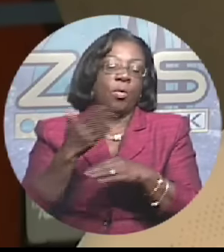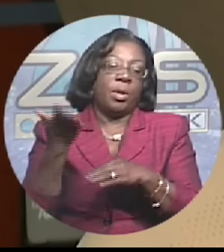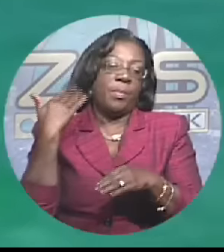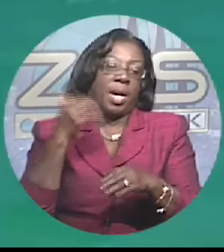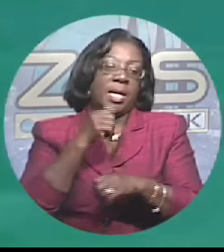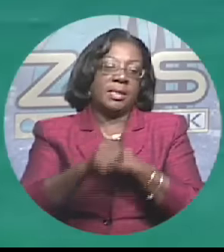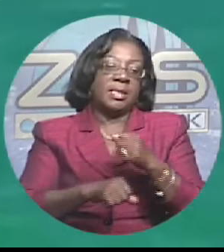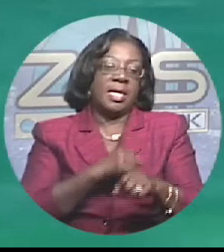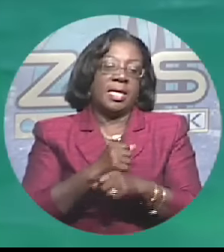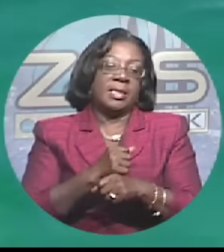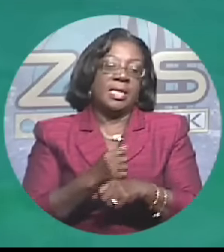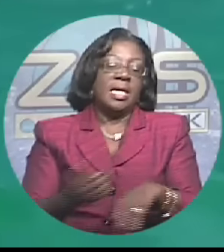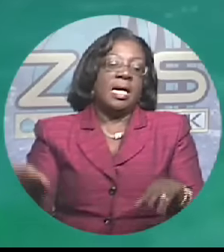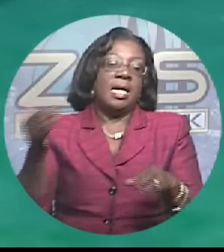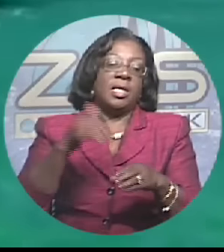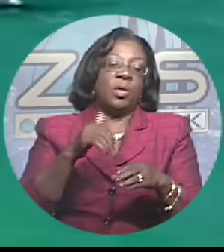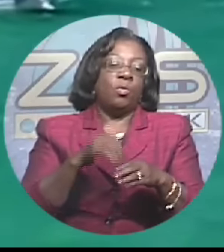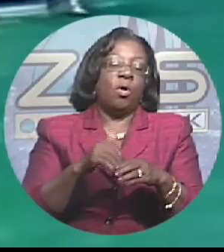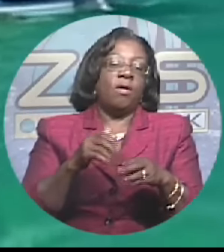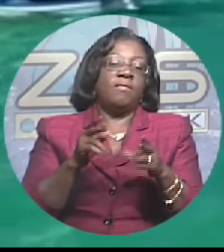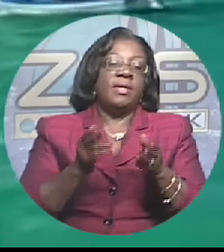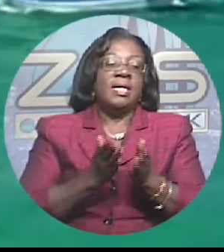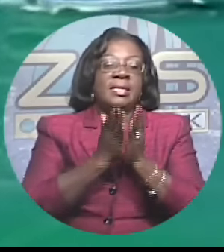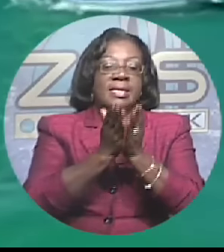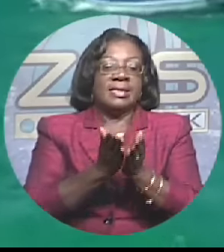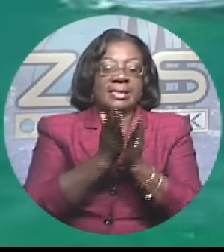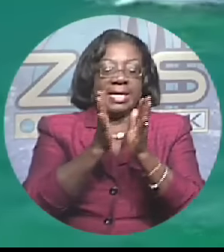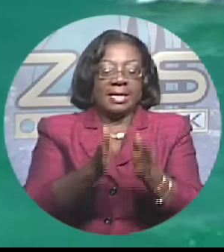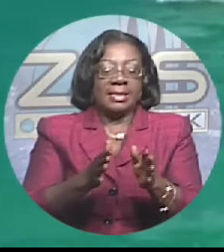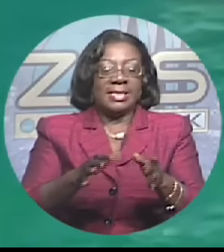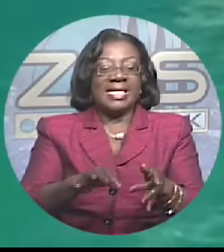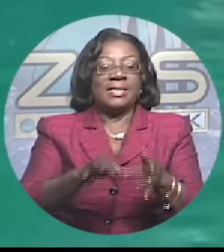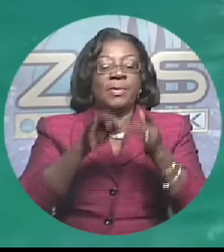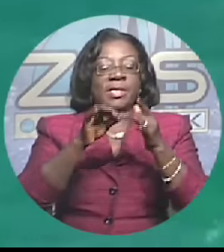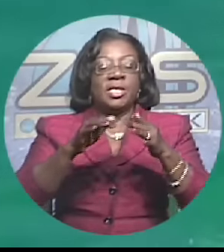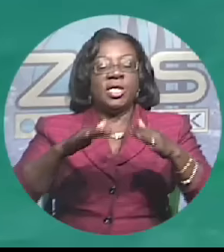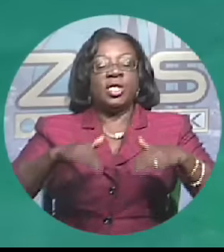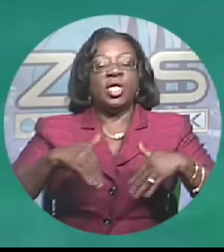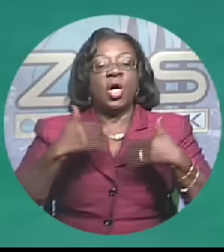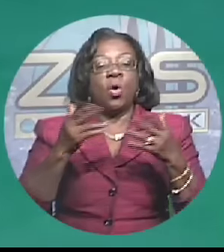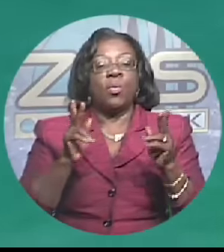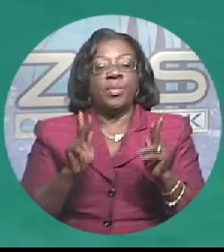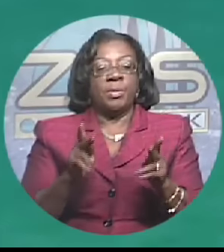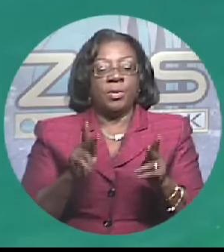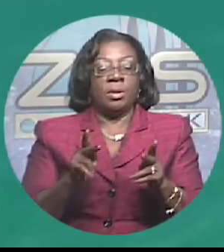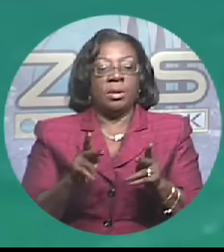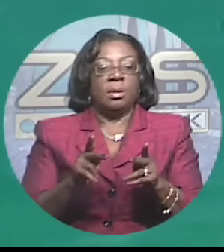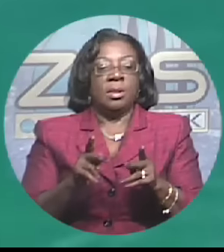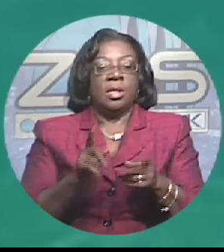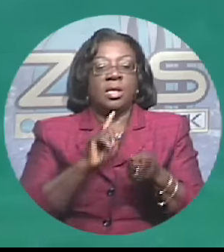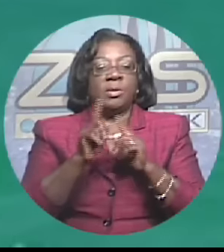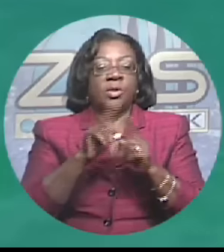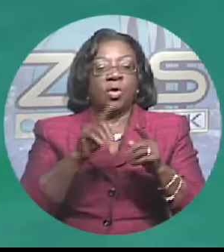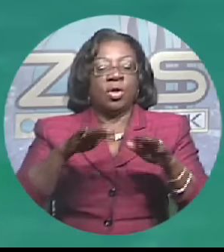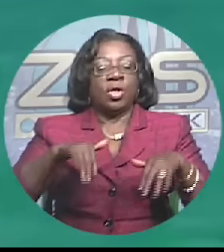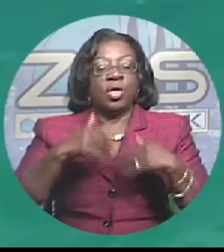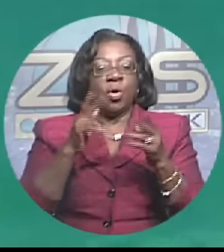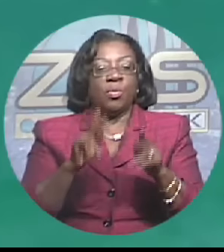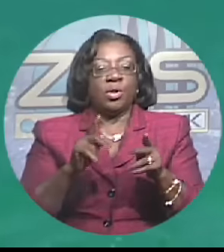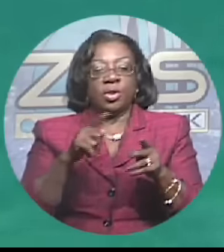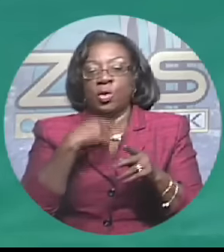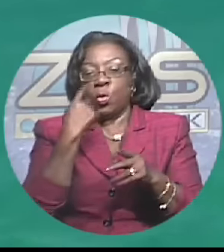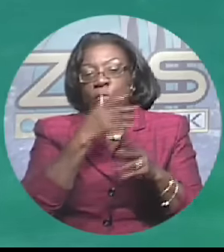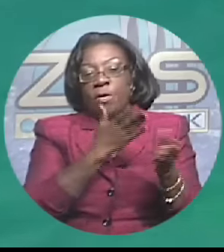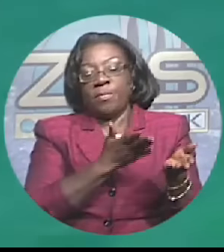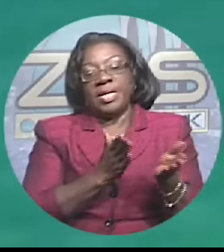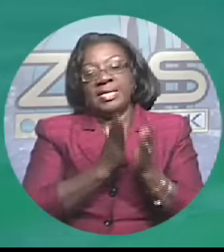sailors, especially the young sailors. This guy, Brian, I always talk about him. He's a young man. That's Alfred Johnson's son. Alfred has been sailing a long time. Brian